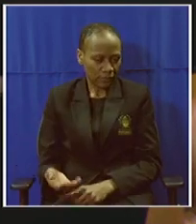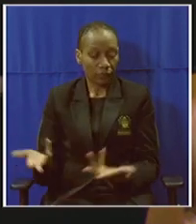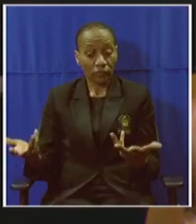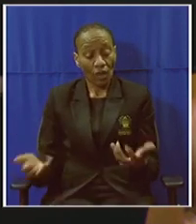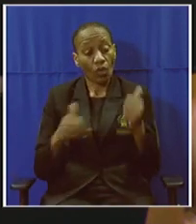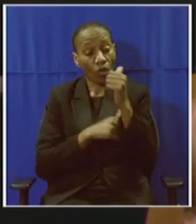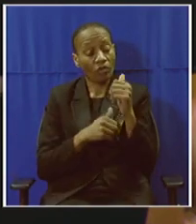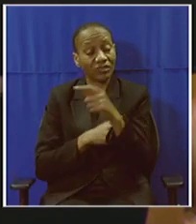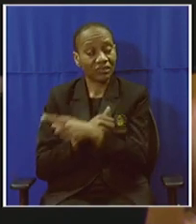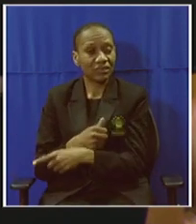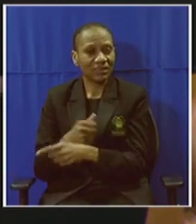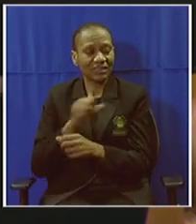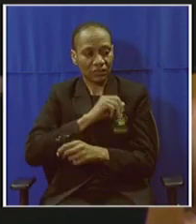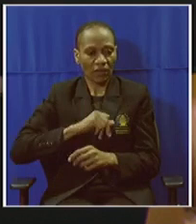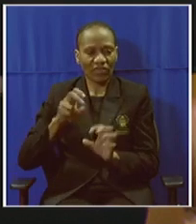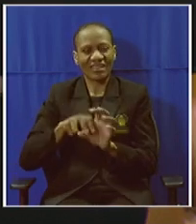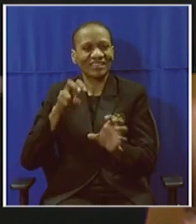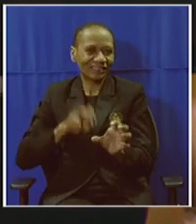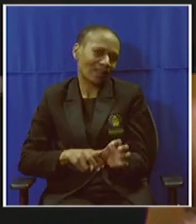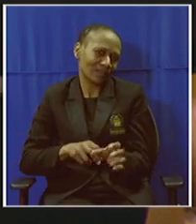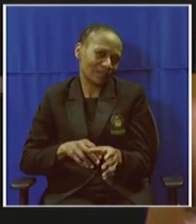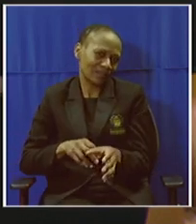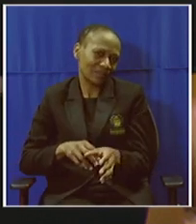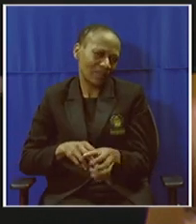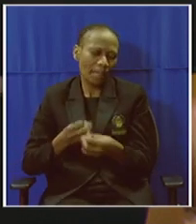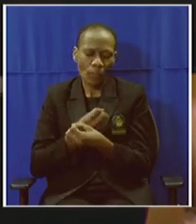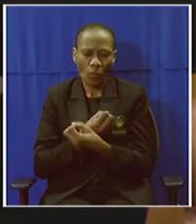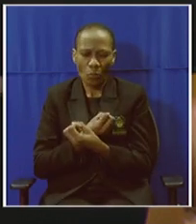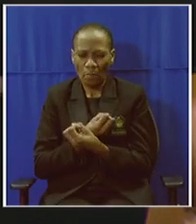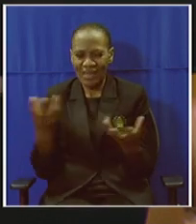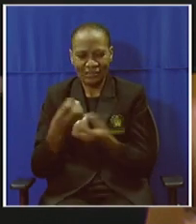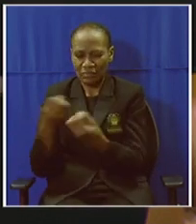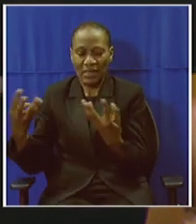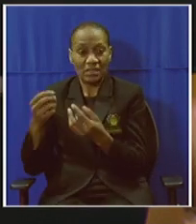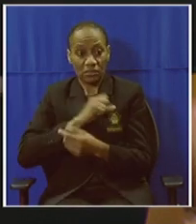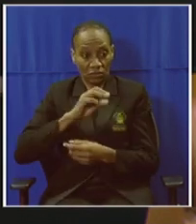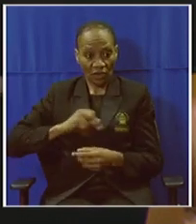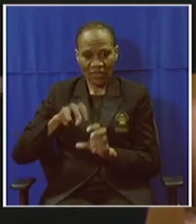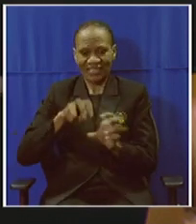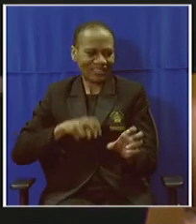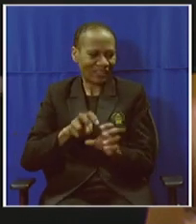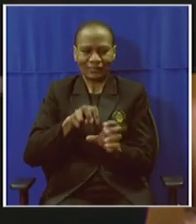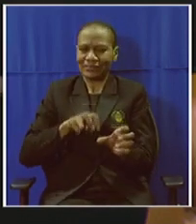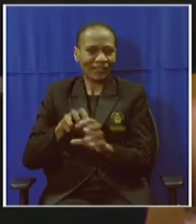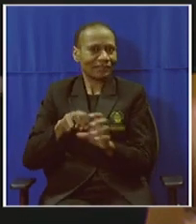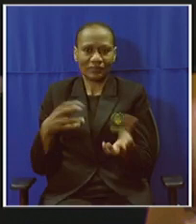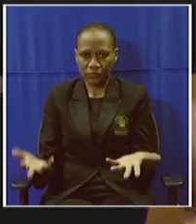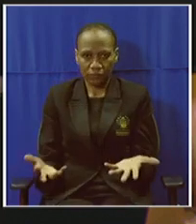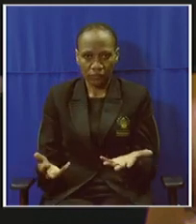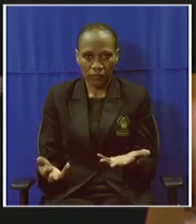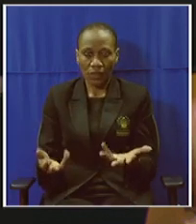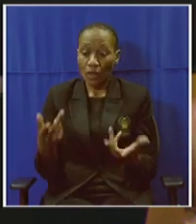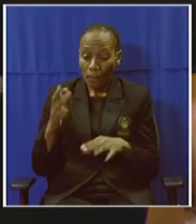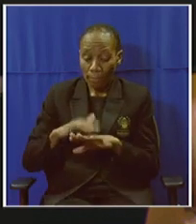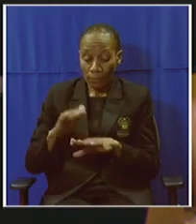have resigned left, right, and center. There are allegations made against